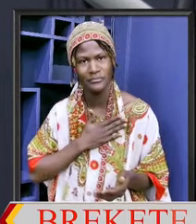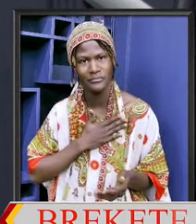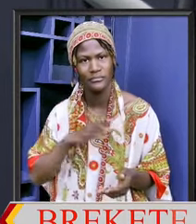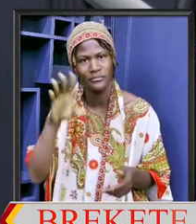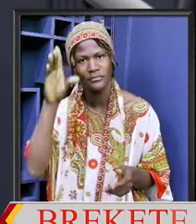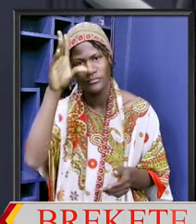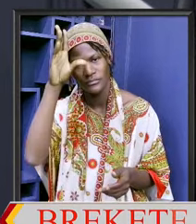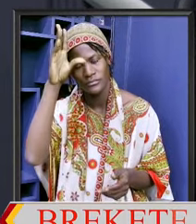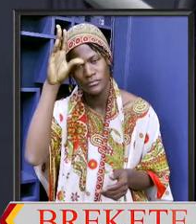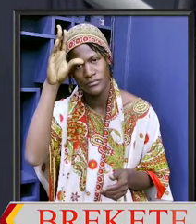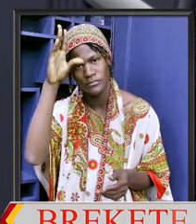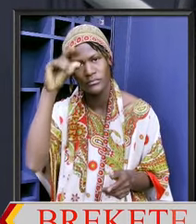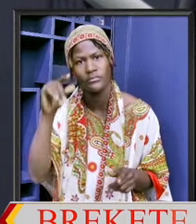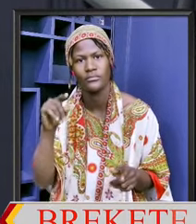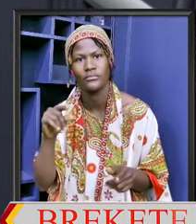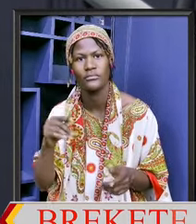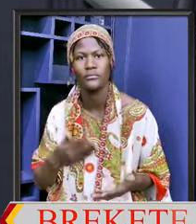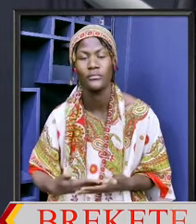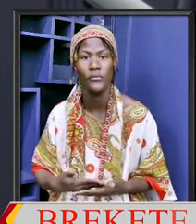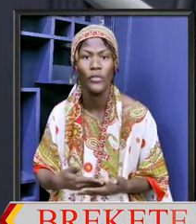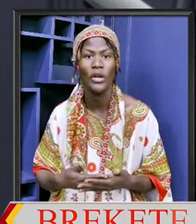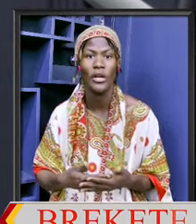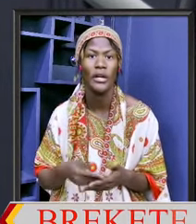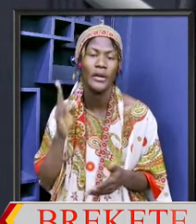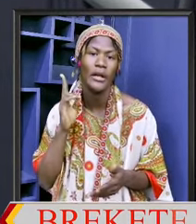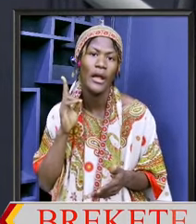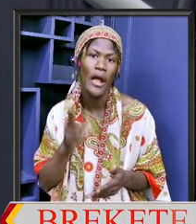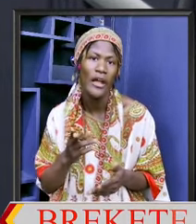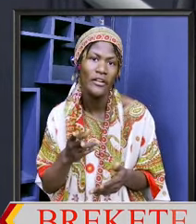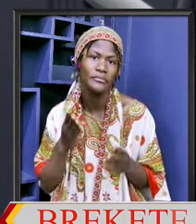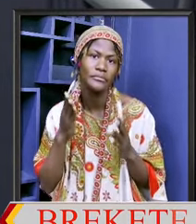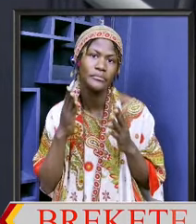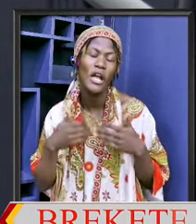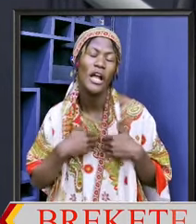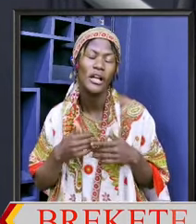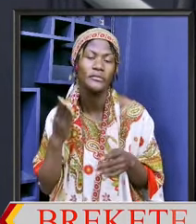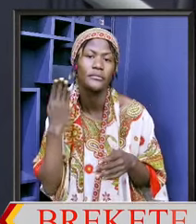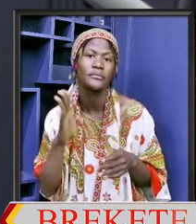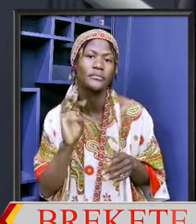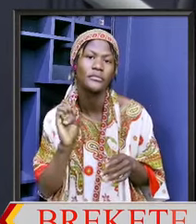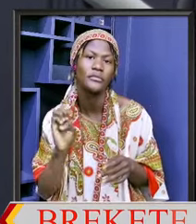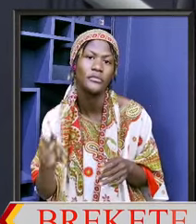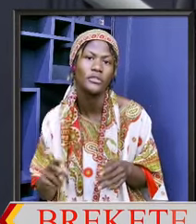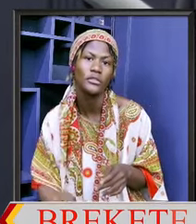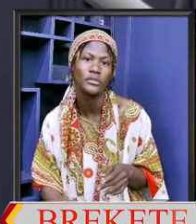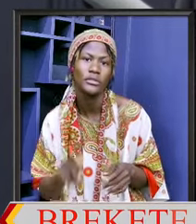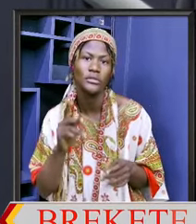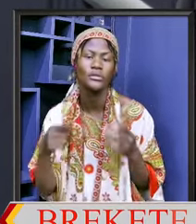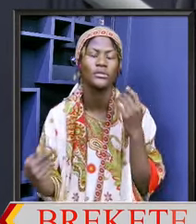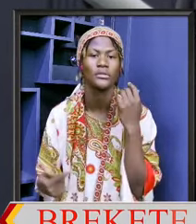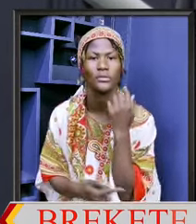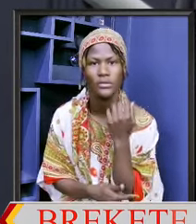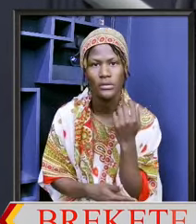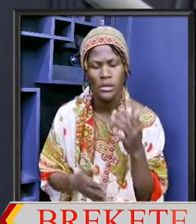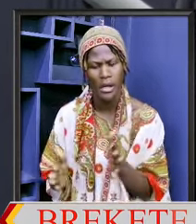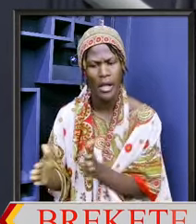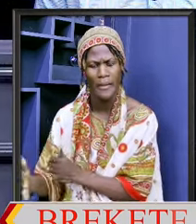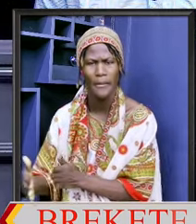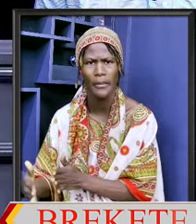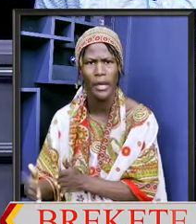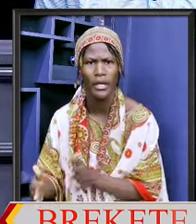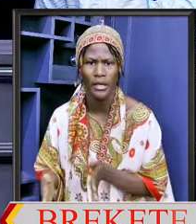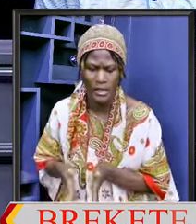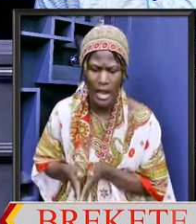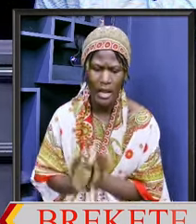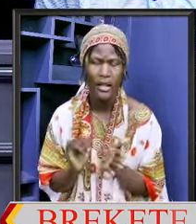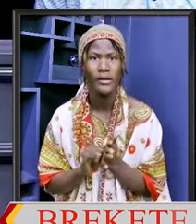say, kidnapped. He say yes. Now I just quickly say, okay, make you just hold on, make you hold on. Now I park. The lane where I dey. I just